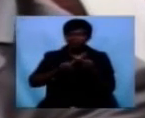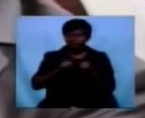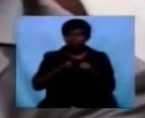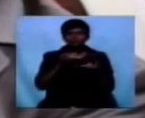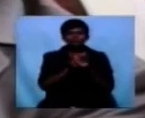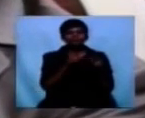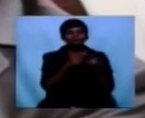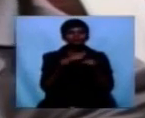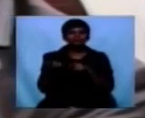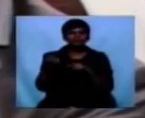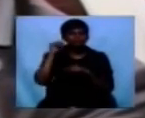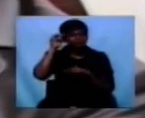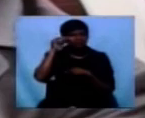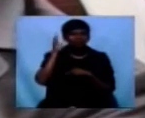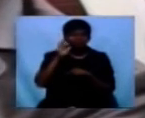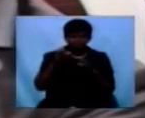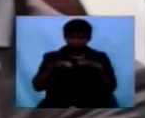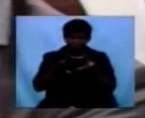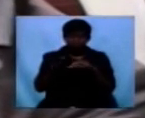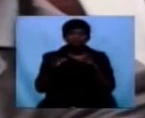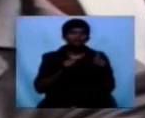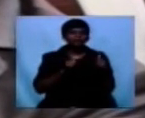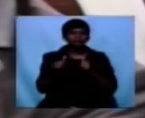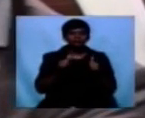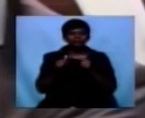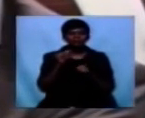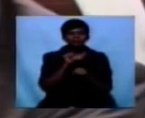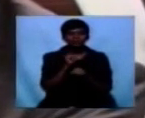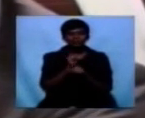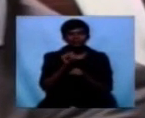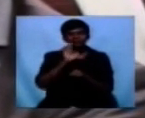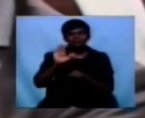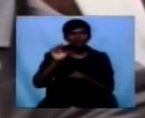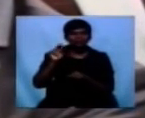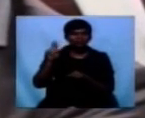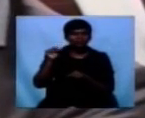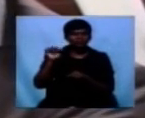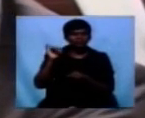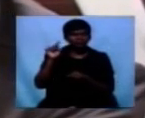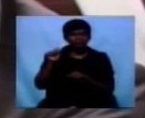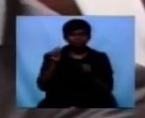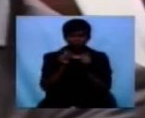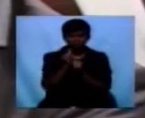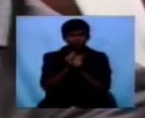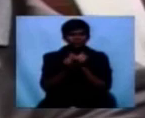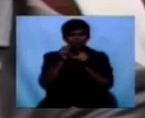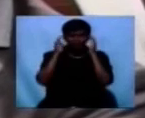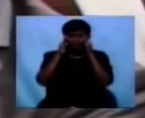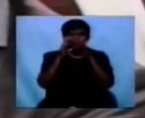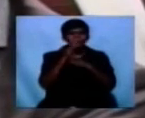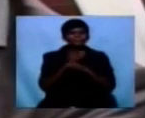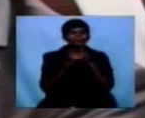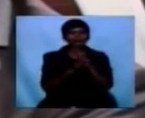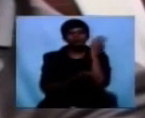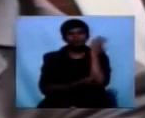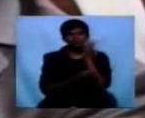various ministries will continue dealing with the administrative functions of their units that are to deal with infrastructure development. And then